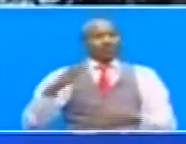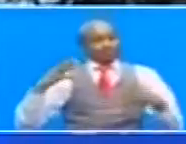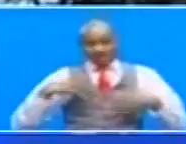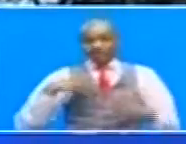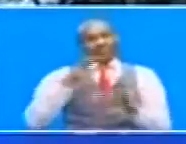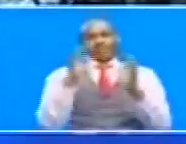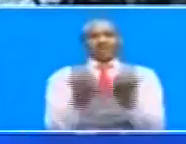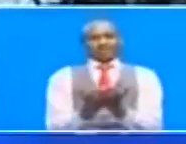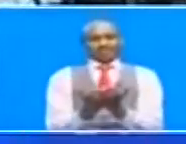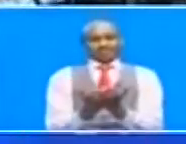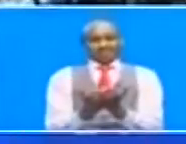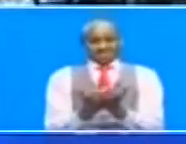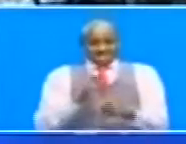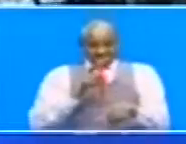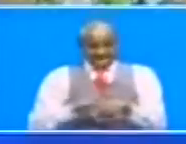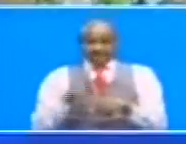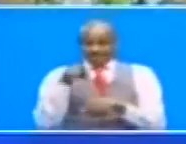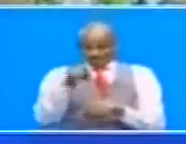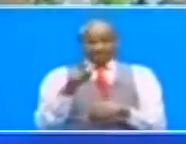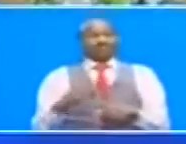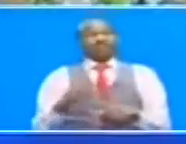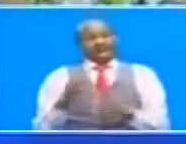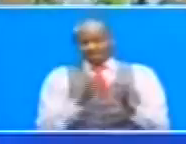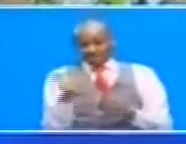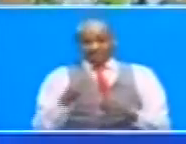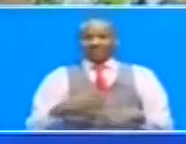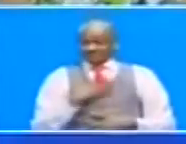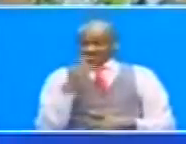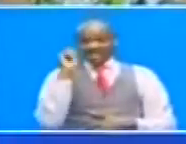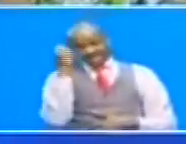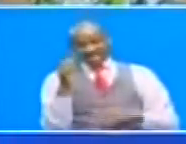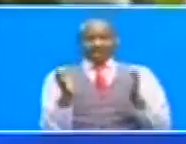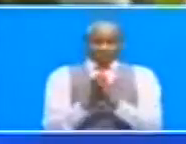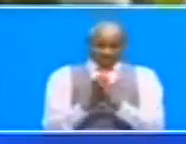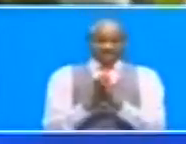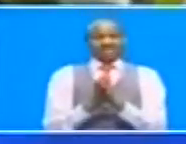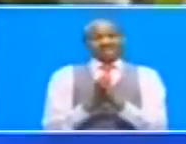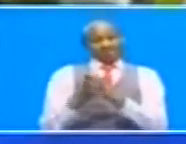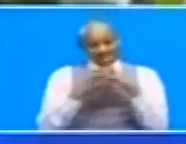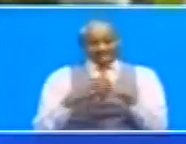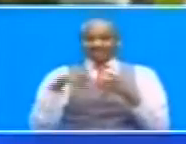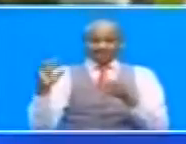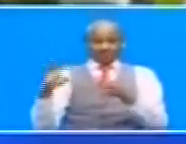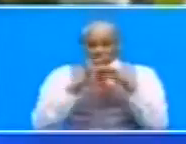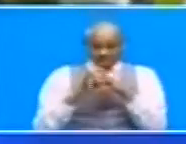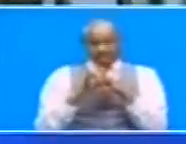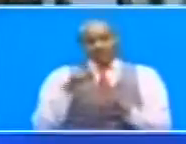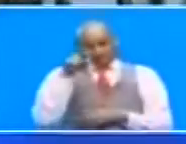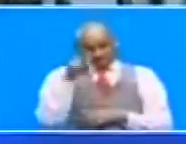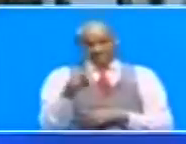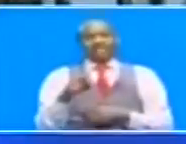world. In the lead up to the US president's visit, both Americans and Kenyans are united in this fascination at Obama's paternal